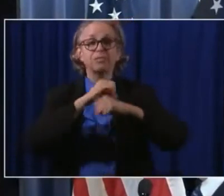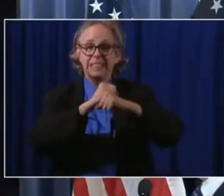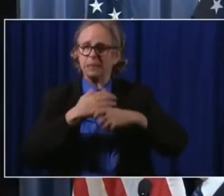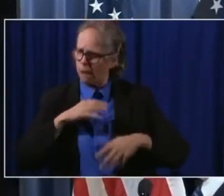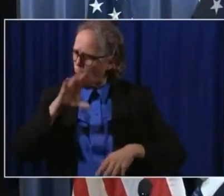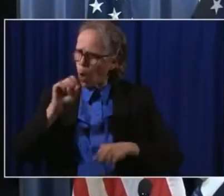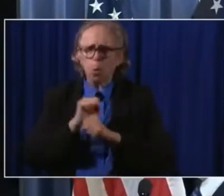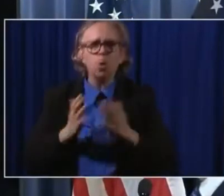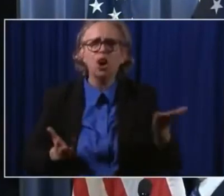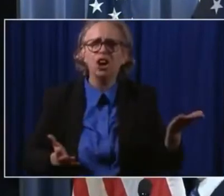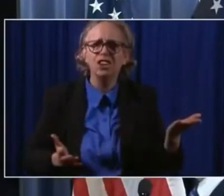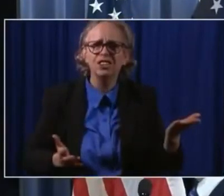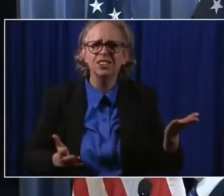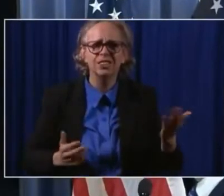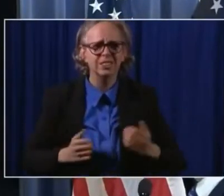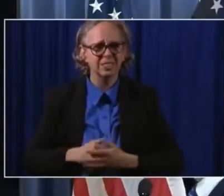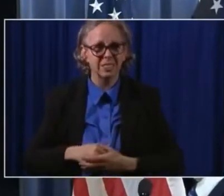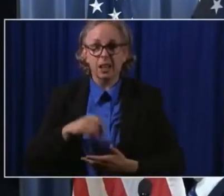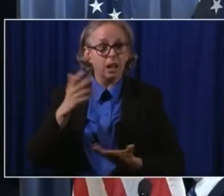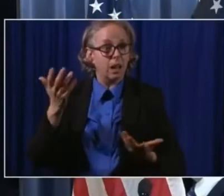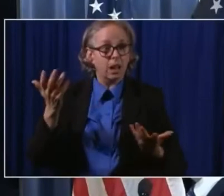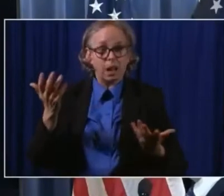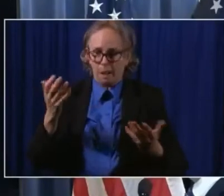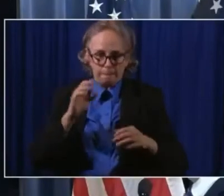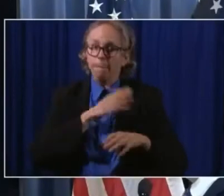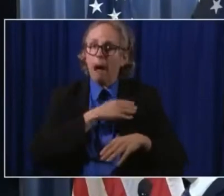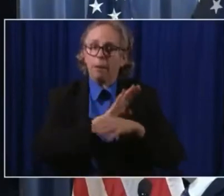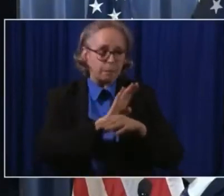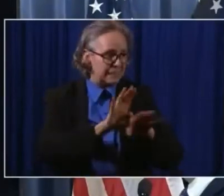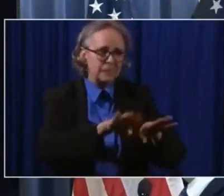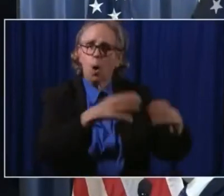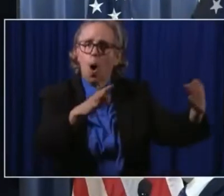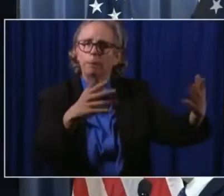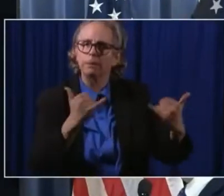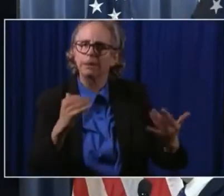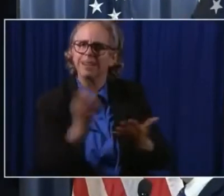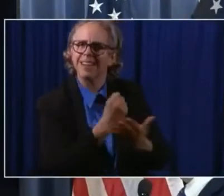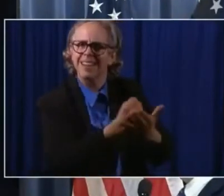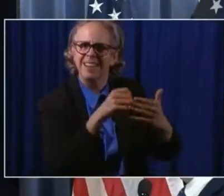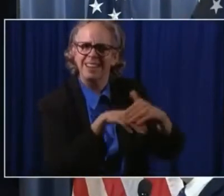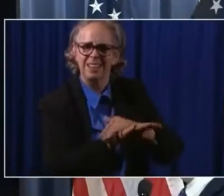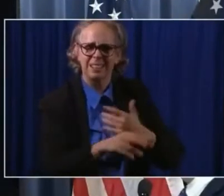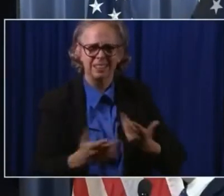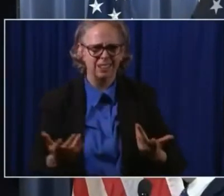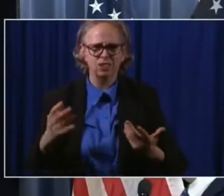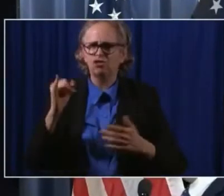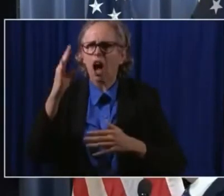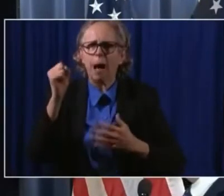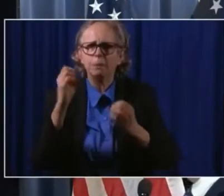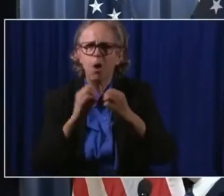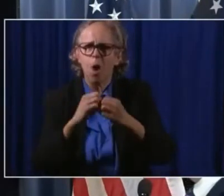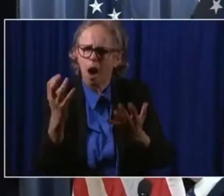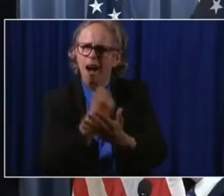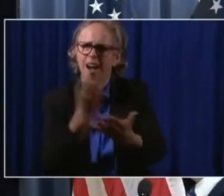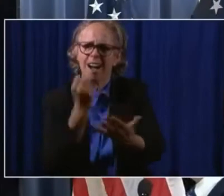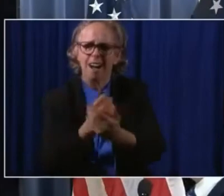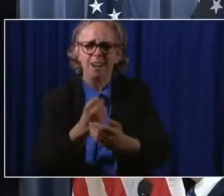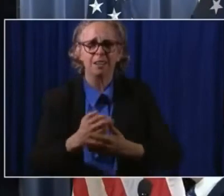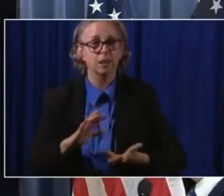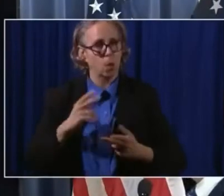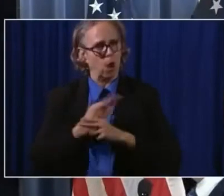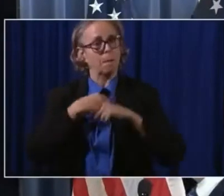So businesses can stay open and don't close again, and jobs can come back. I wear a mask to help my favorite restaurant. To